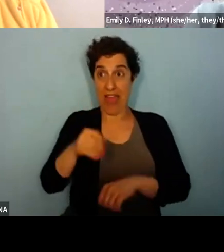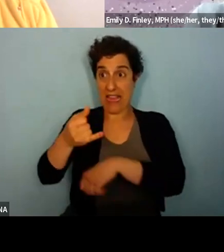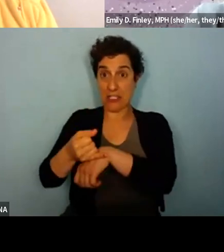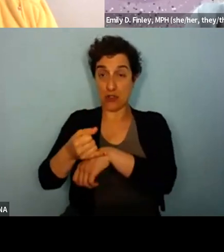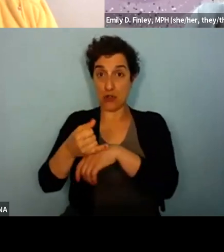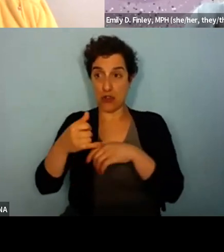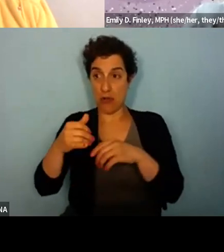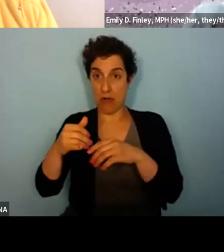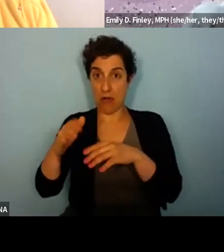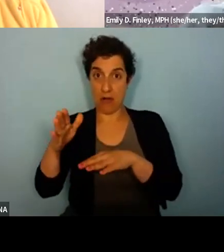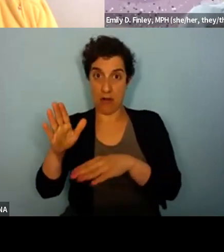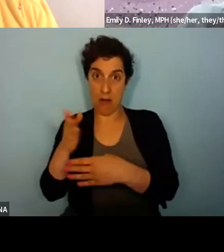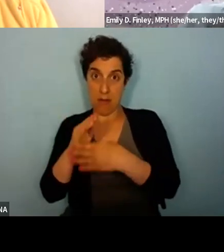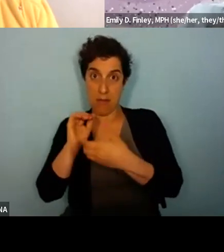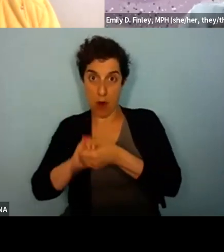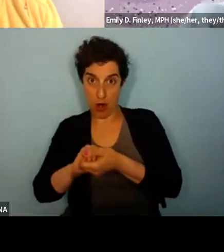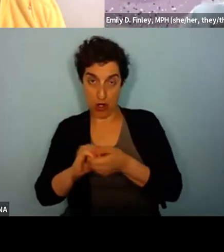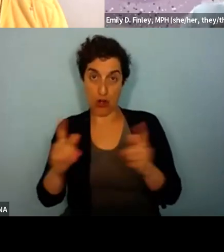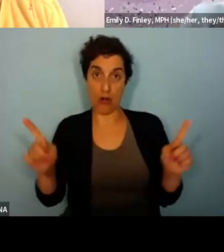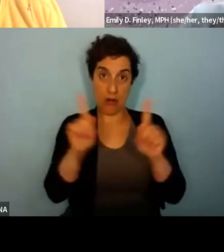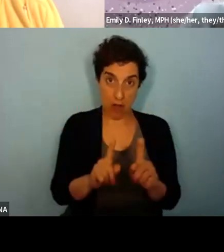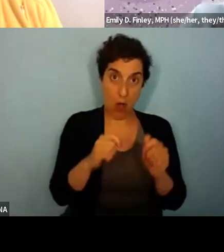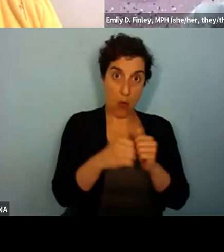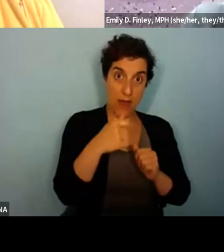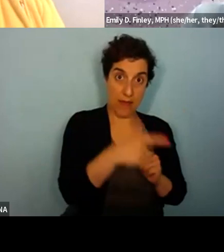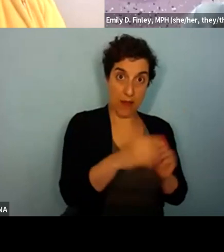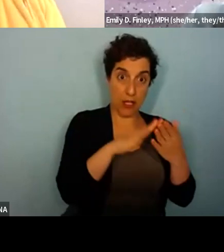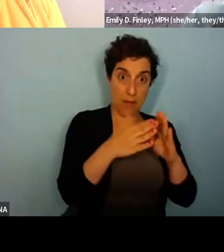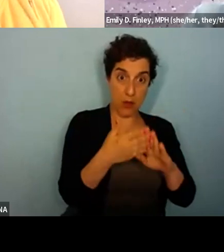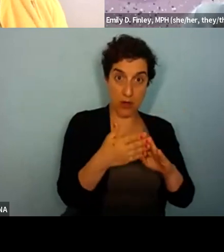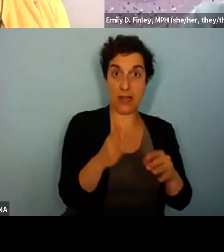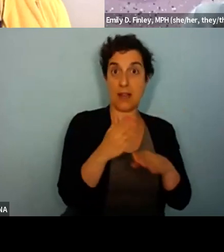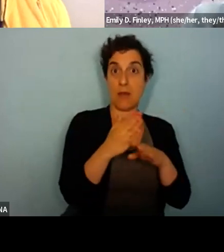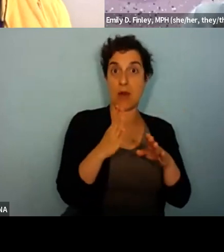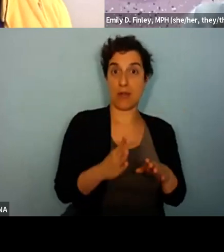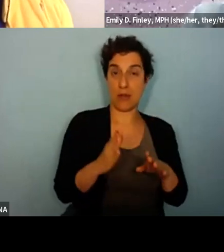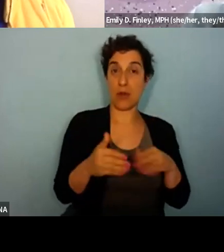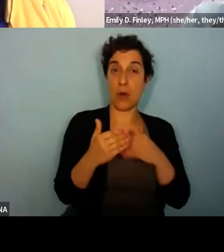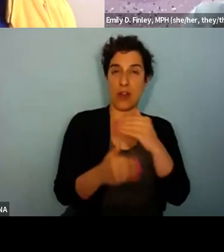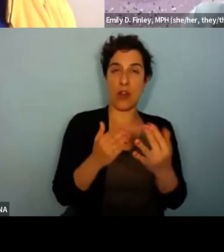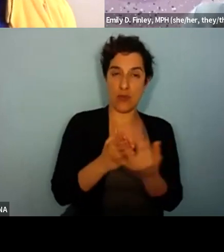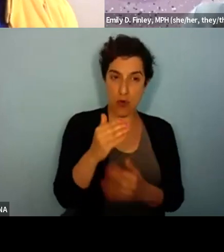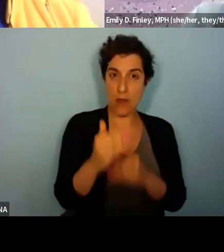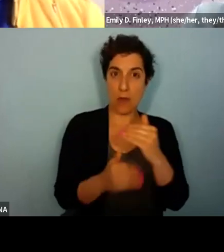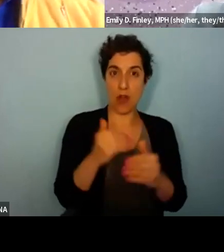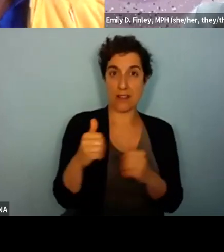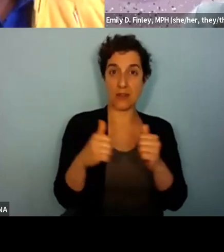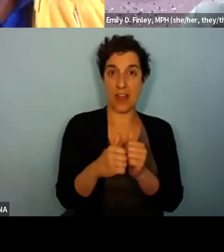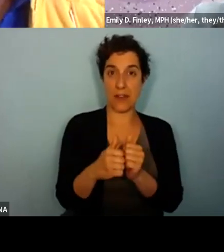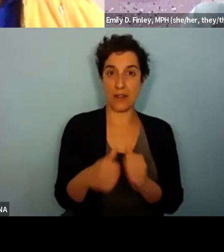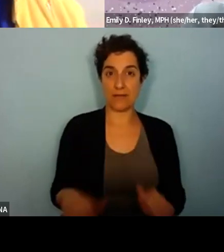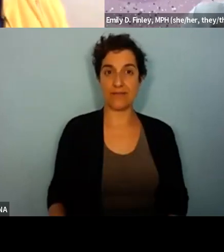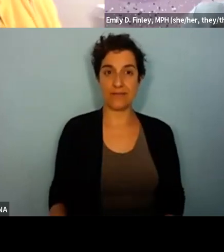their community partner going through that process. Thank you, Paige.